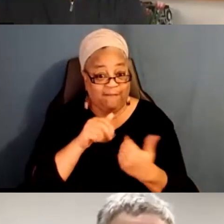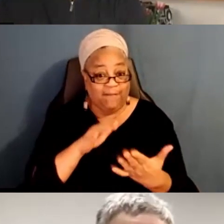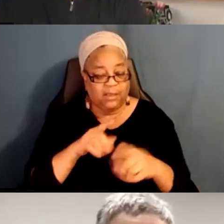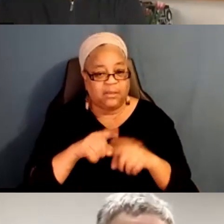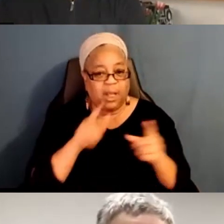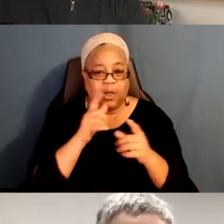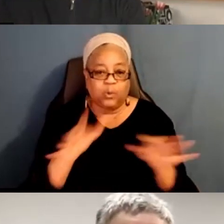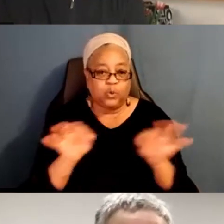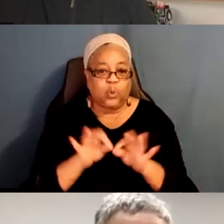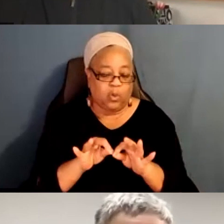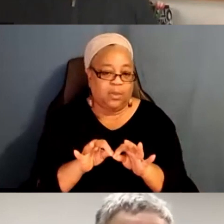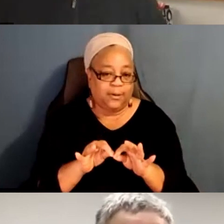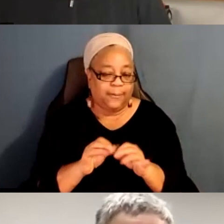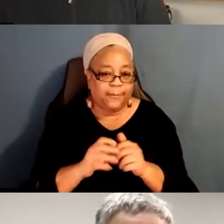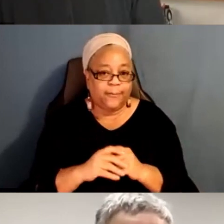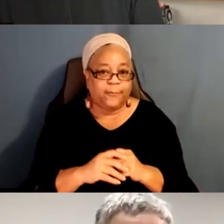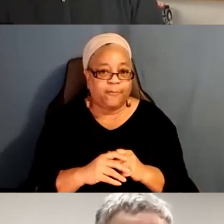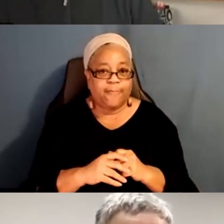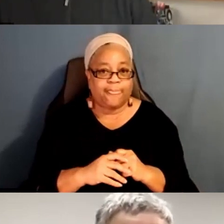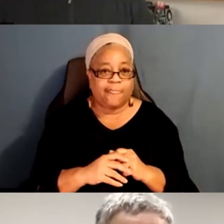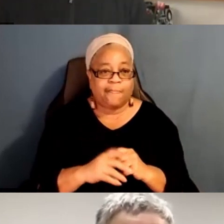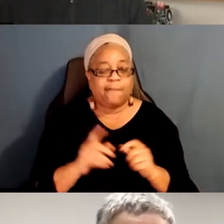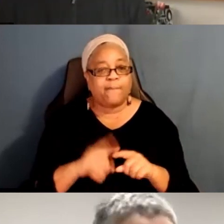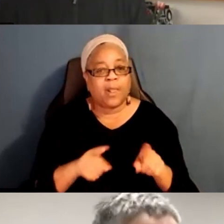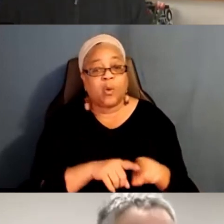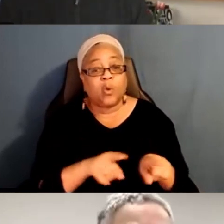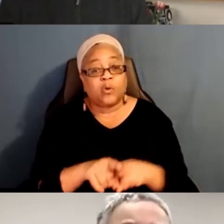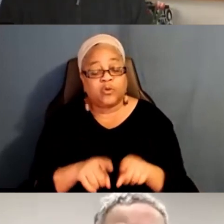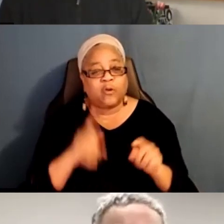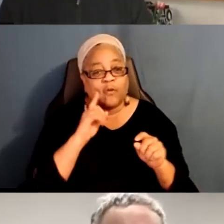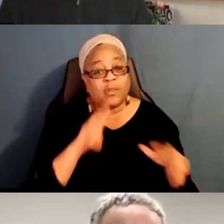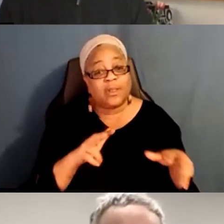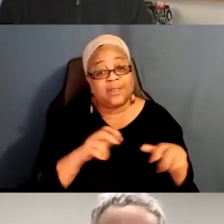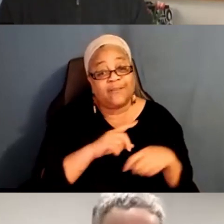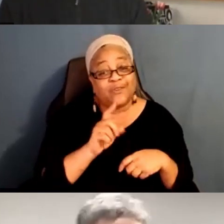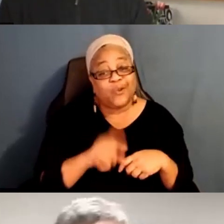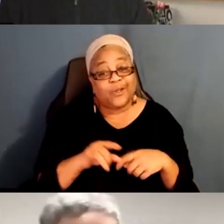risk that was worth taking. But also then to the selfish question, Jack,